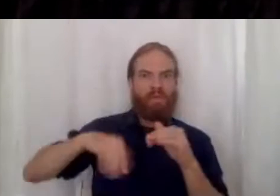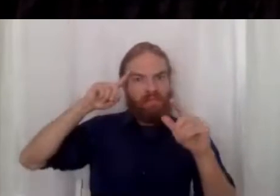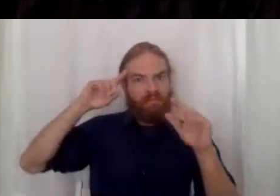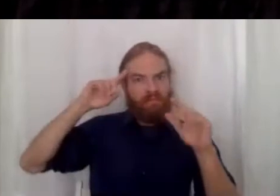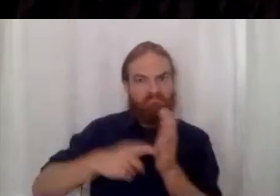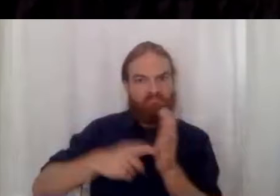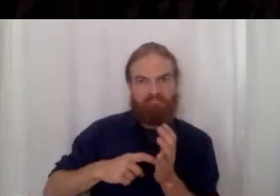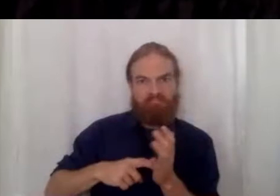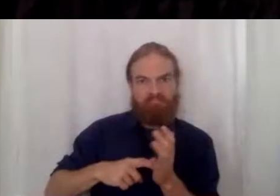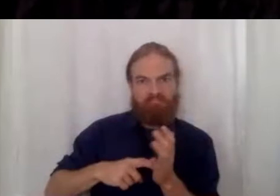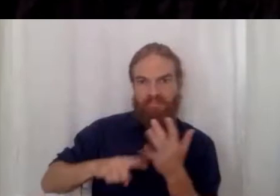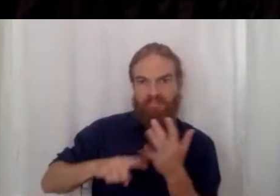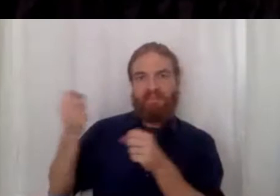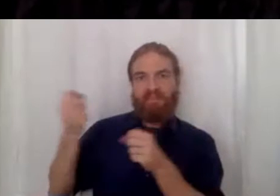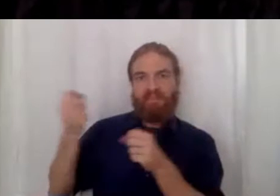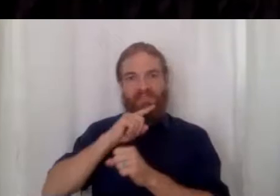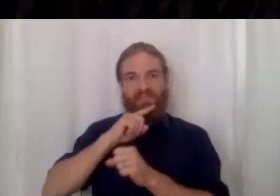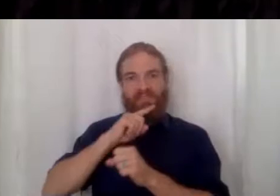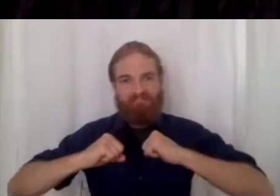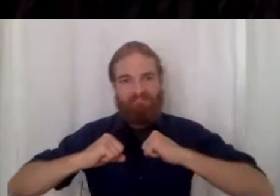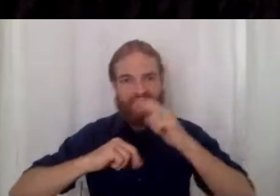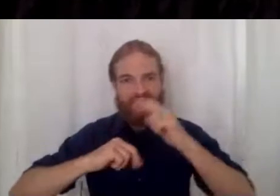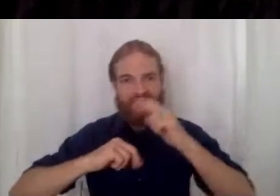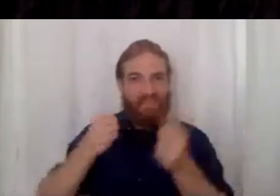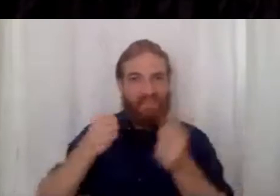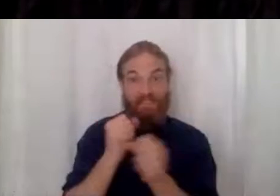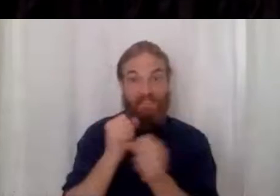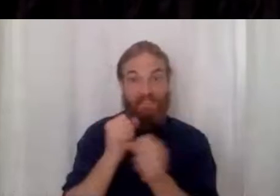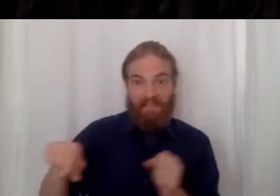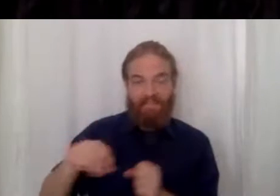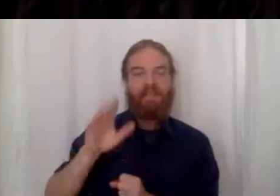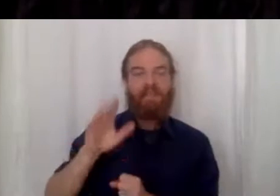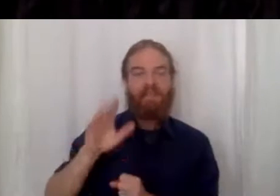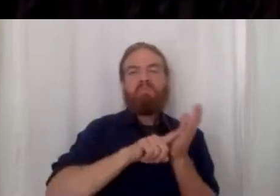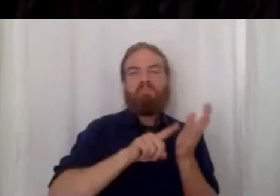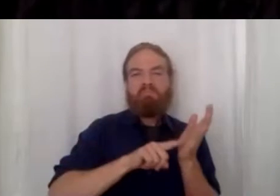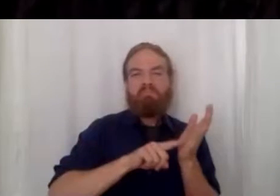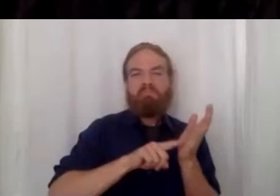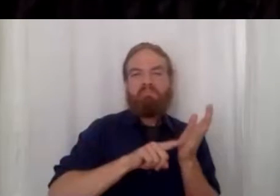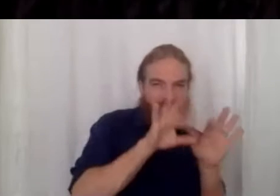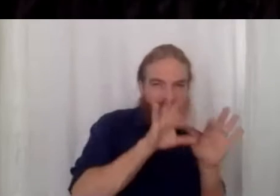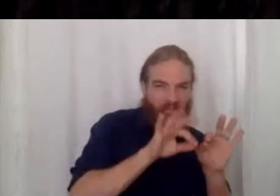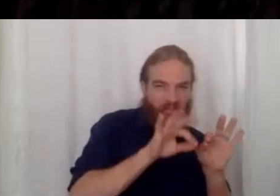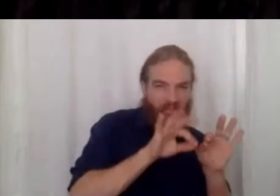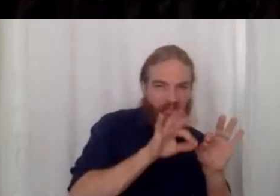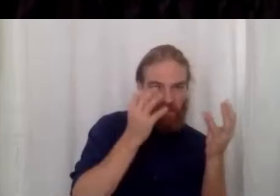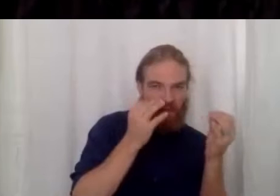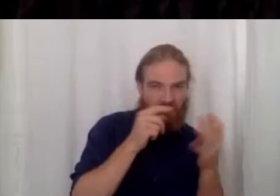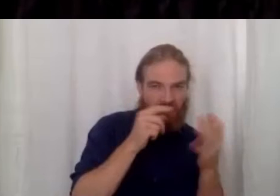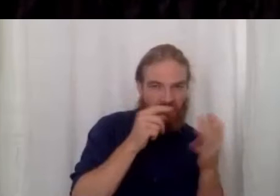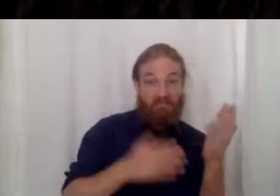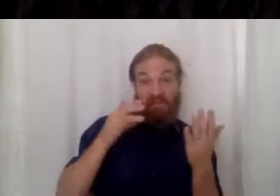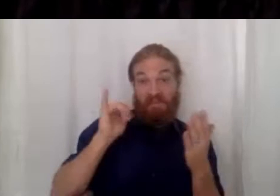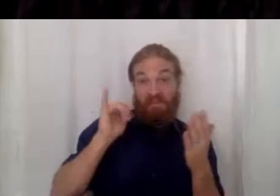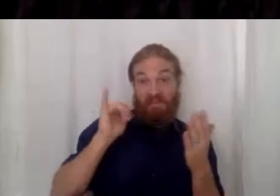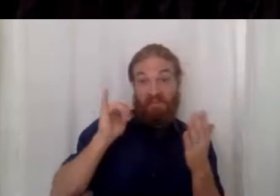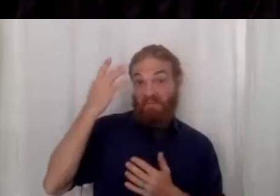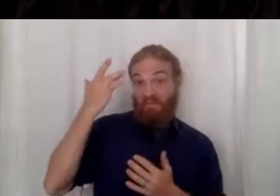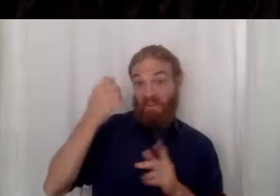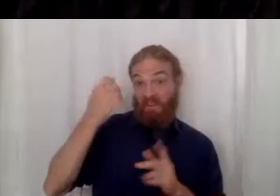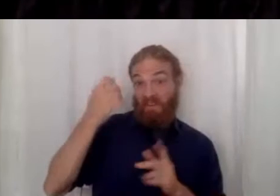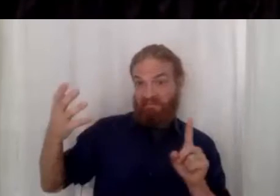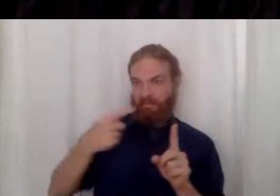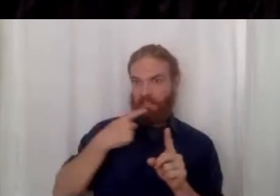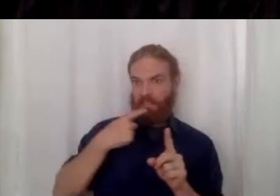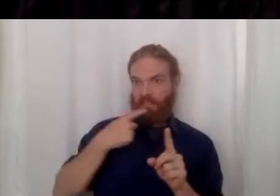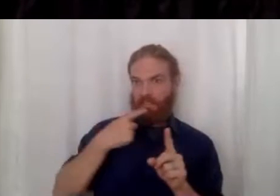probably why it's written like that. Okay. Well, I would suggest